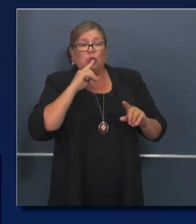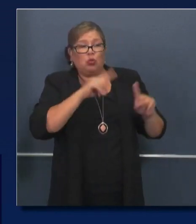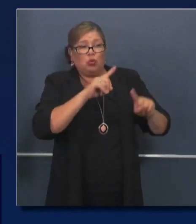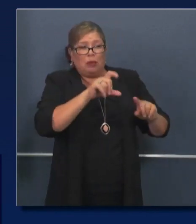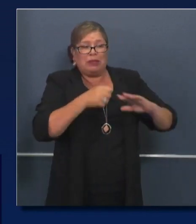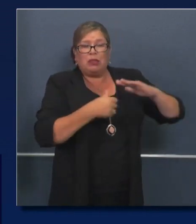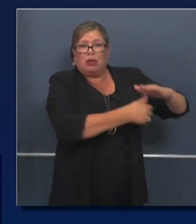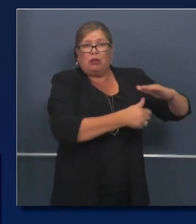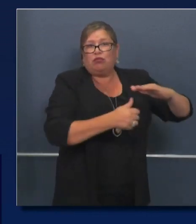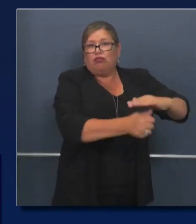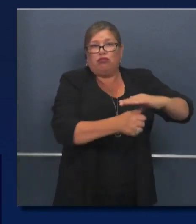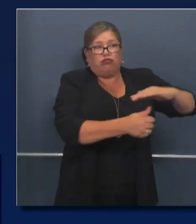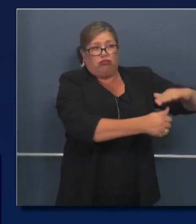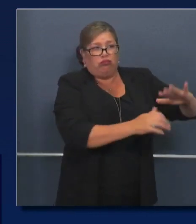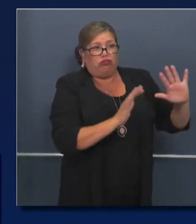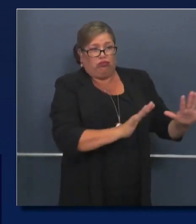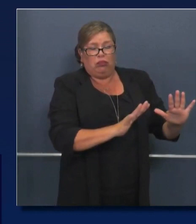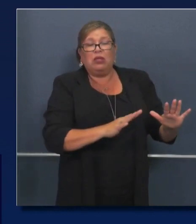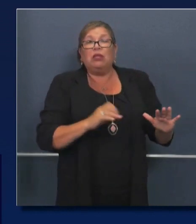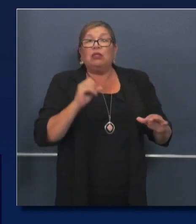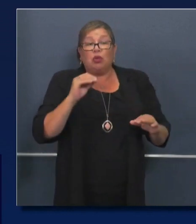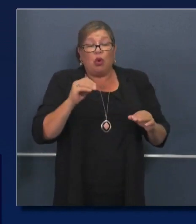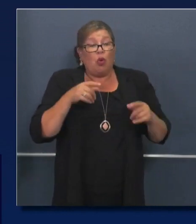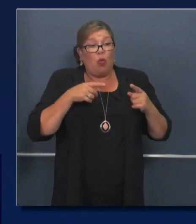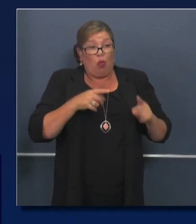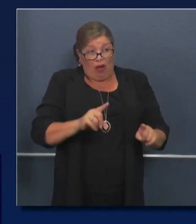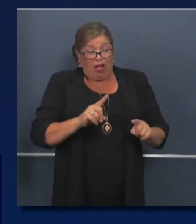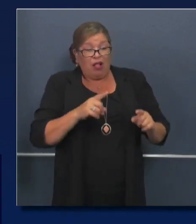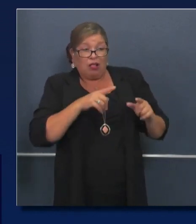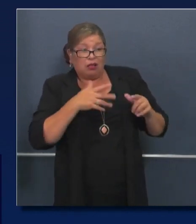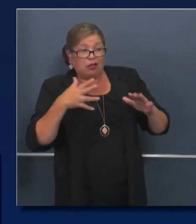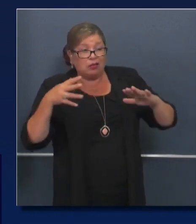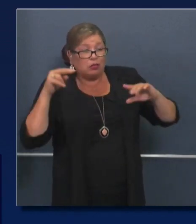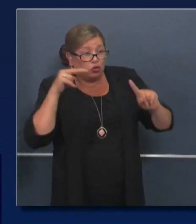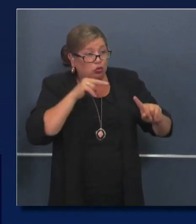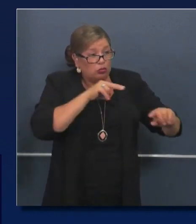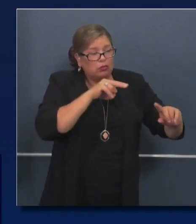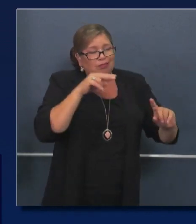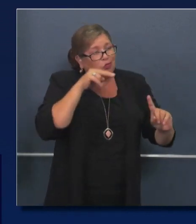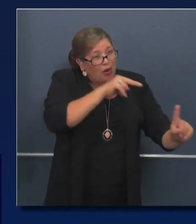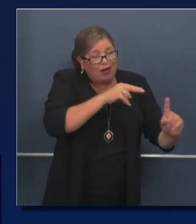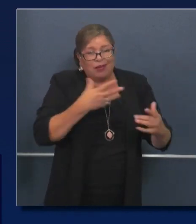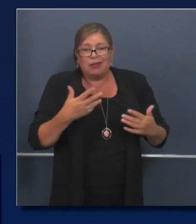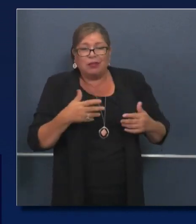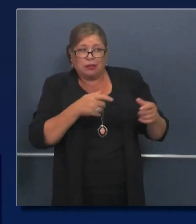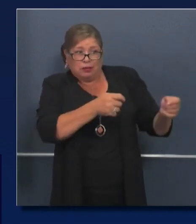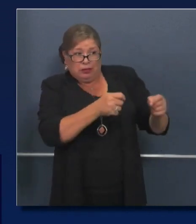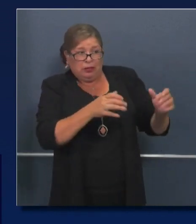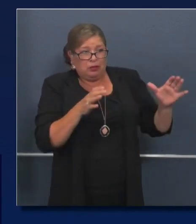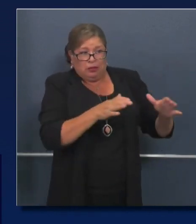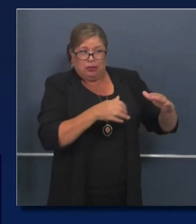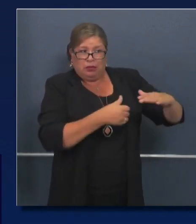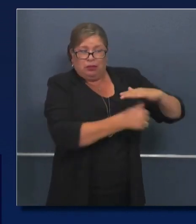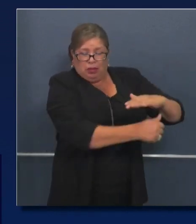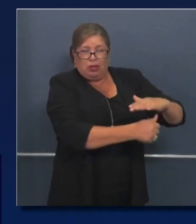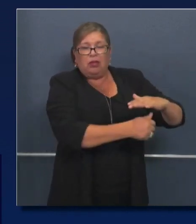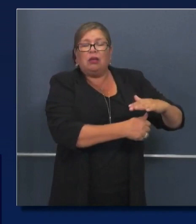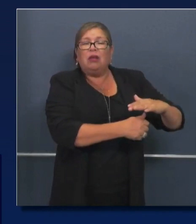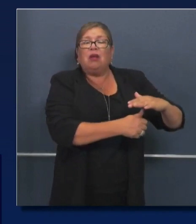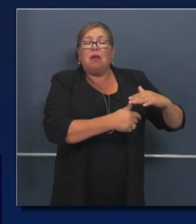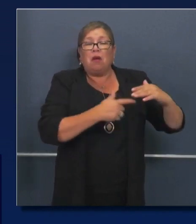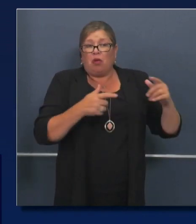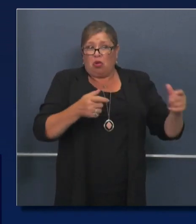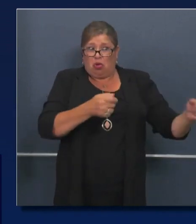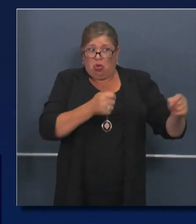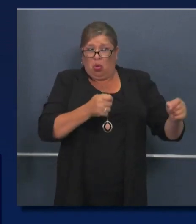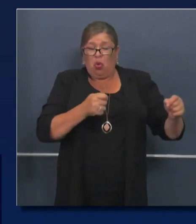brought that situation under control, made sure that they had the capacity to protect their community, they've made the decision to continue moving